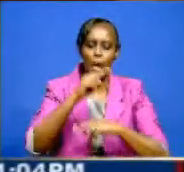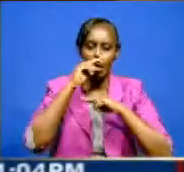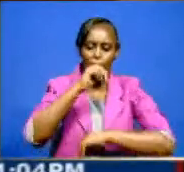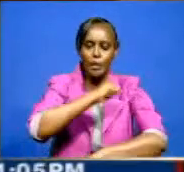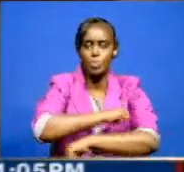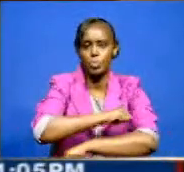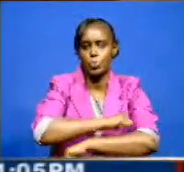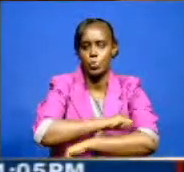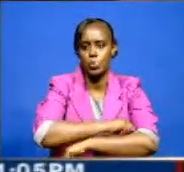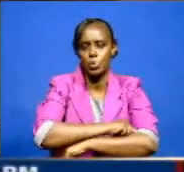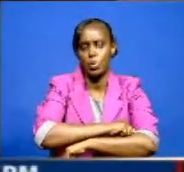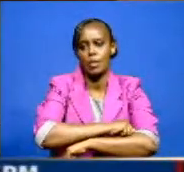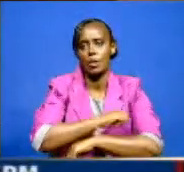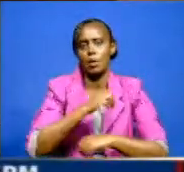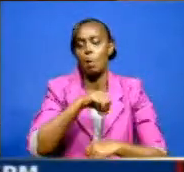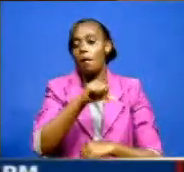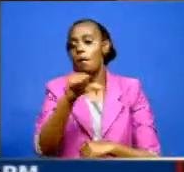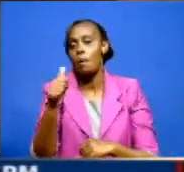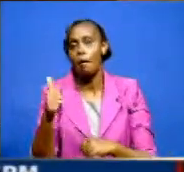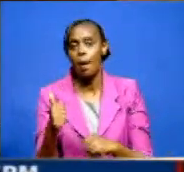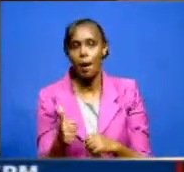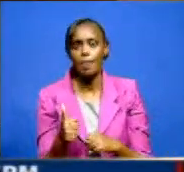or any other